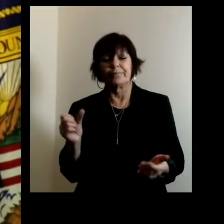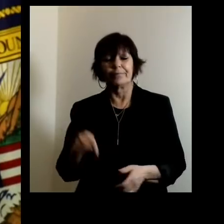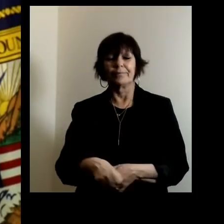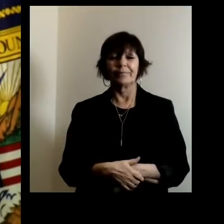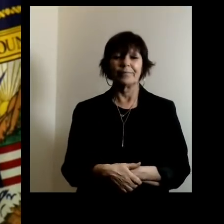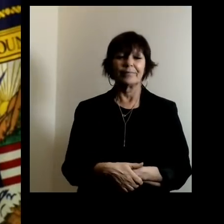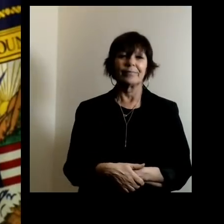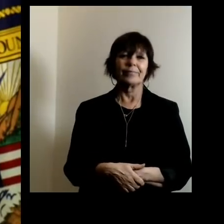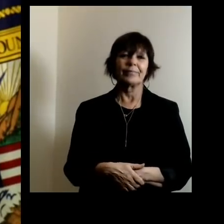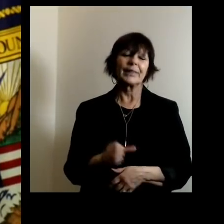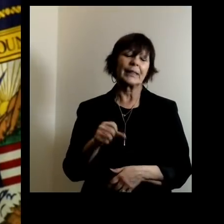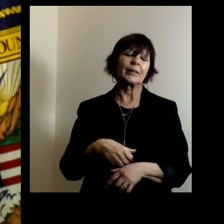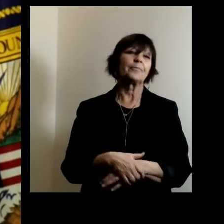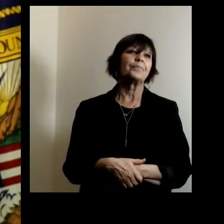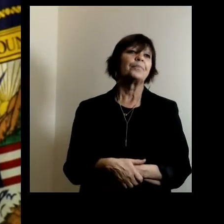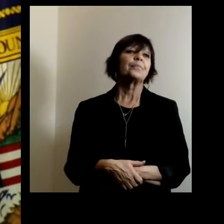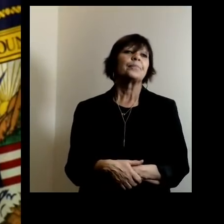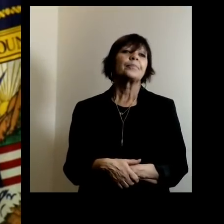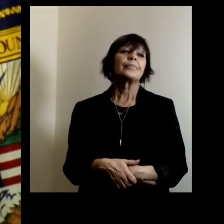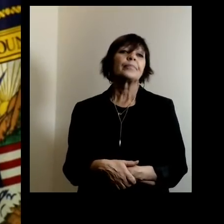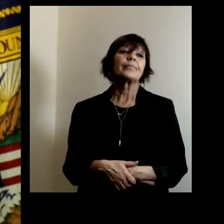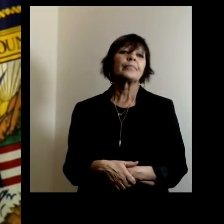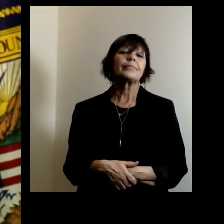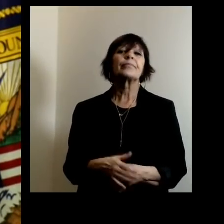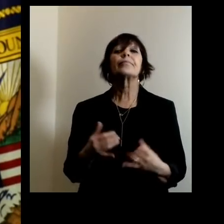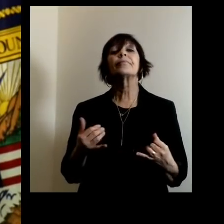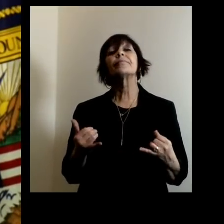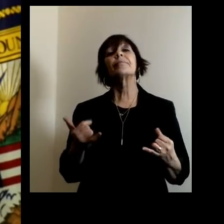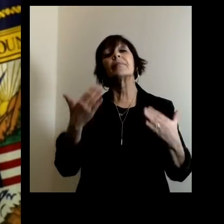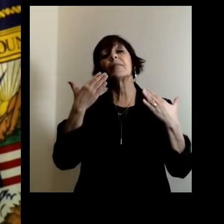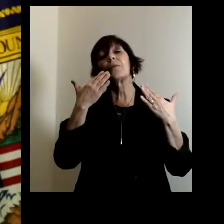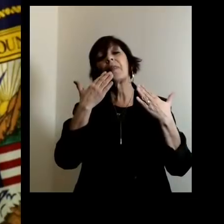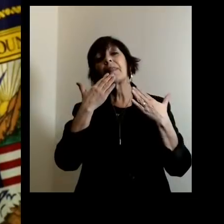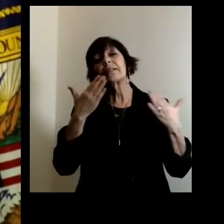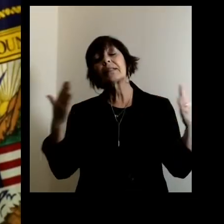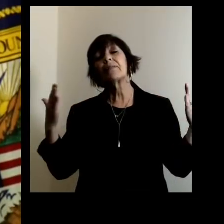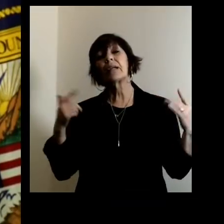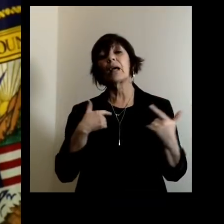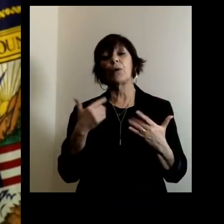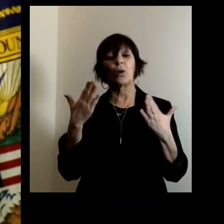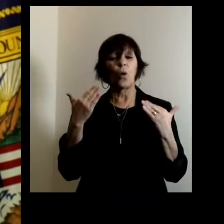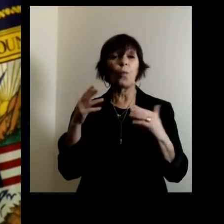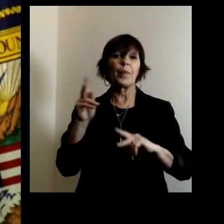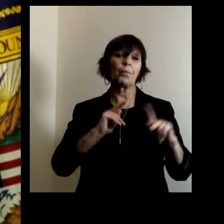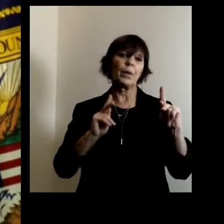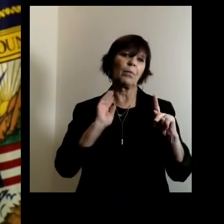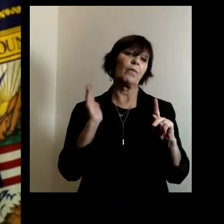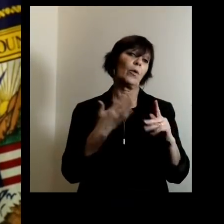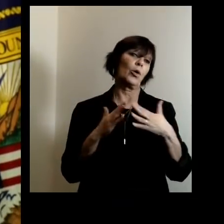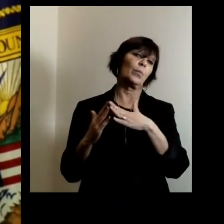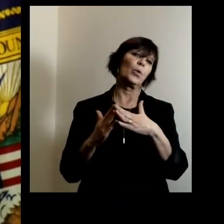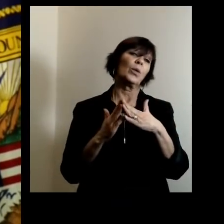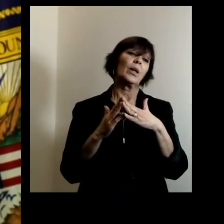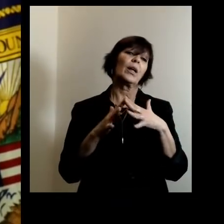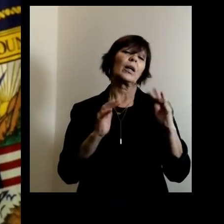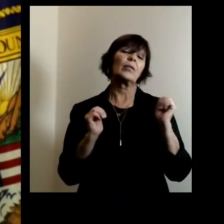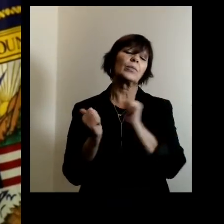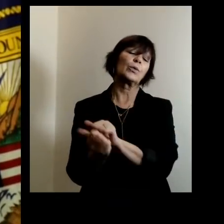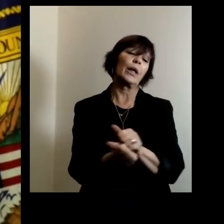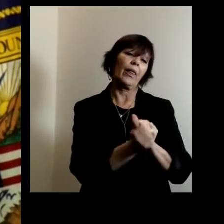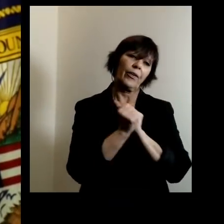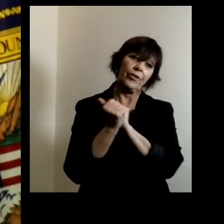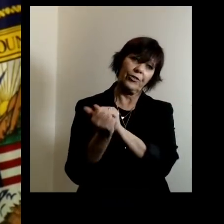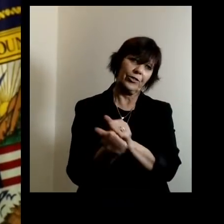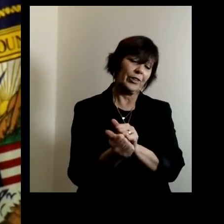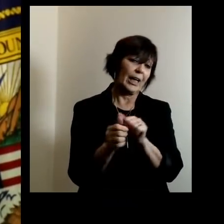things that we've had. So at this time of Thanksgiving, I would certainly hope that the people of our community would come together and be united